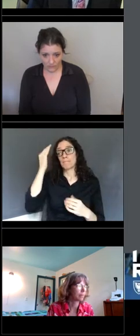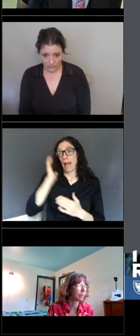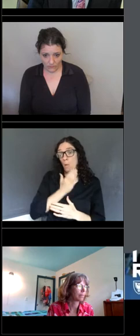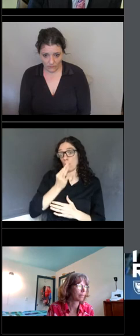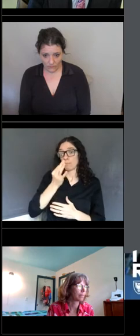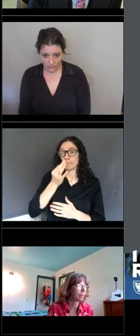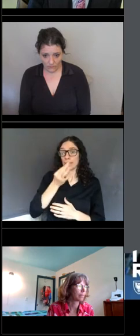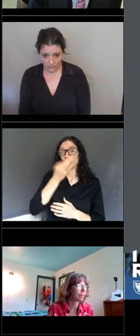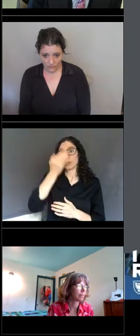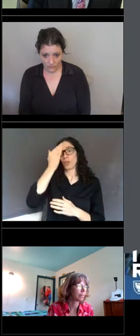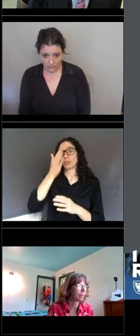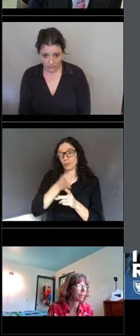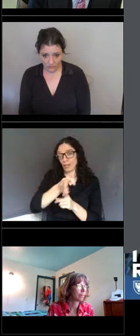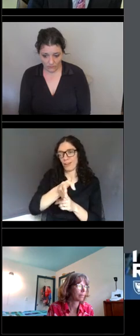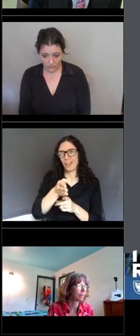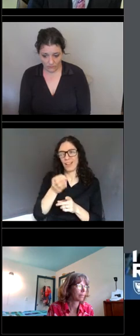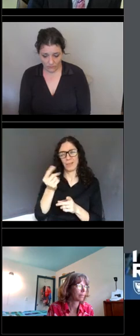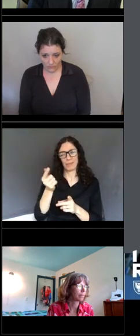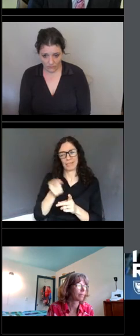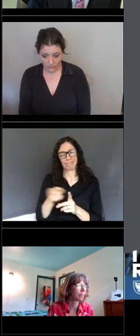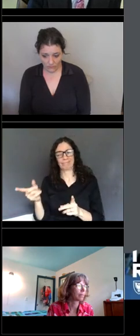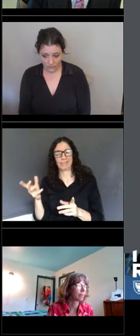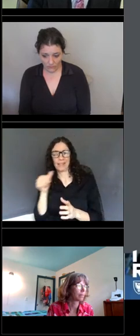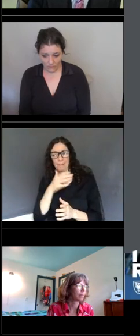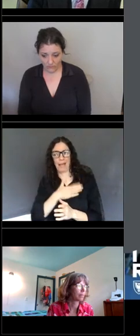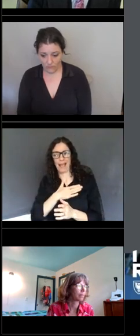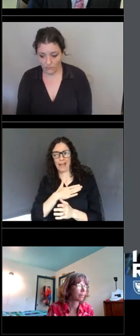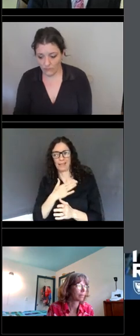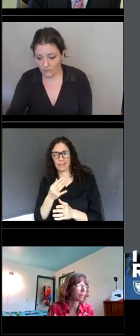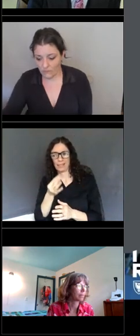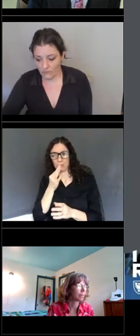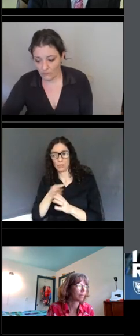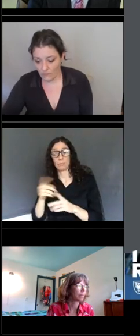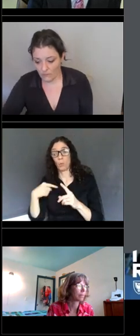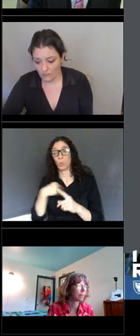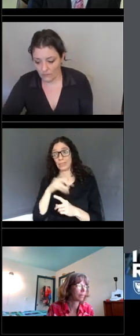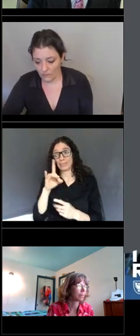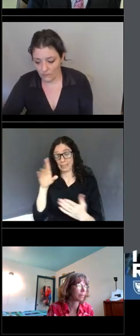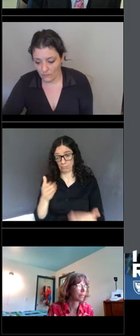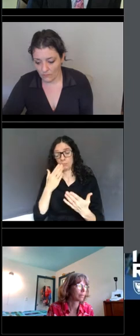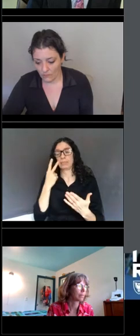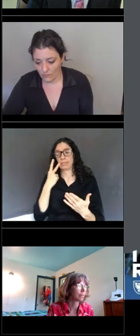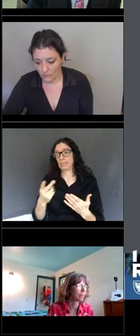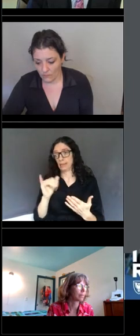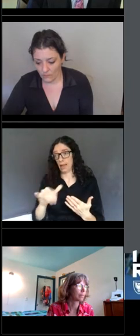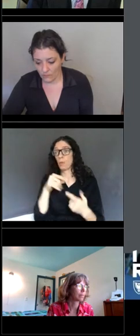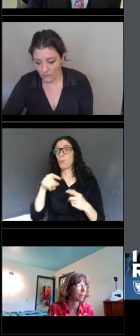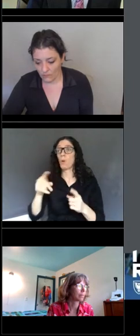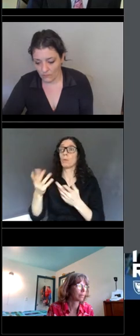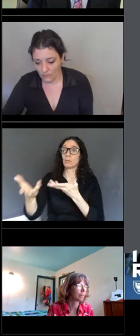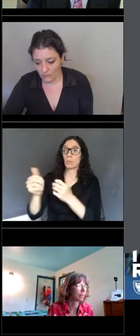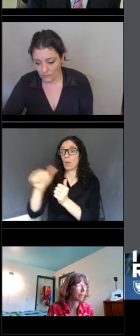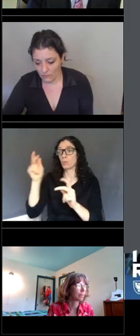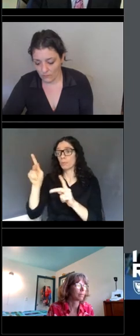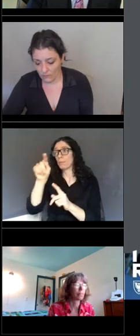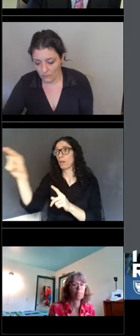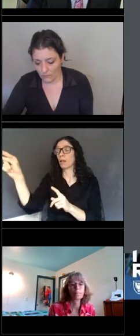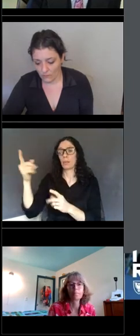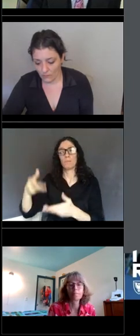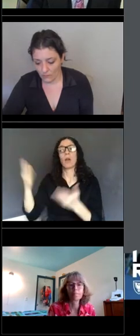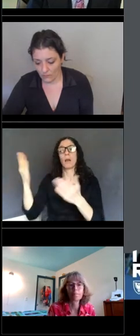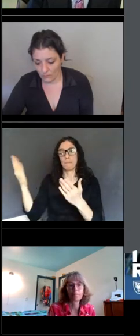expertise, but is definitely something that we encountered. And in conversations with other people, it was brought up,